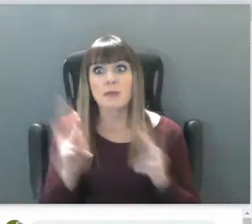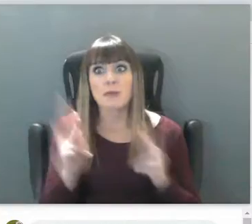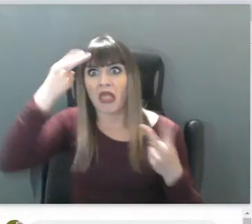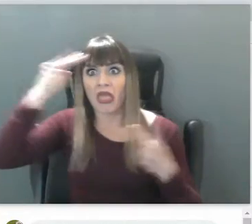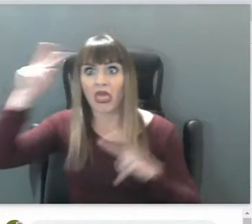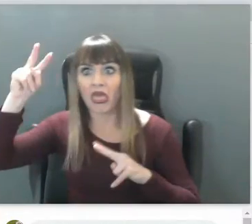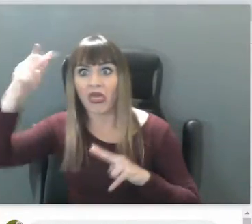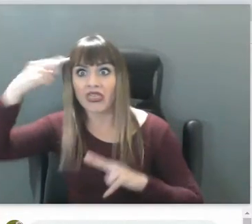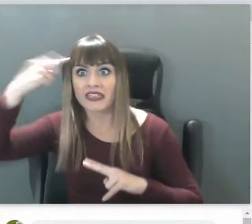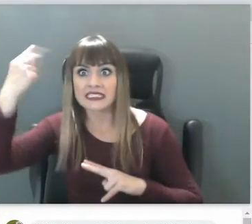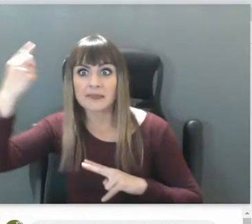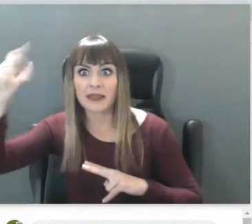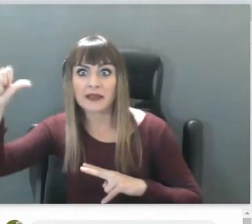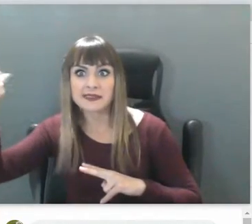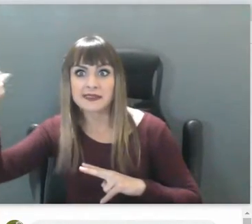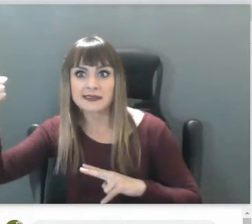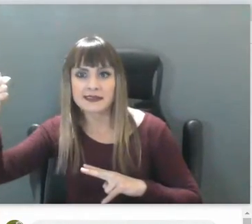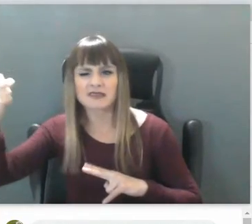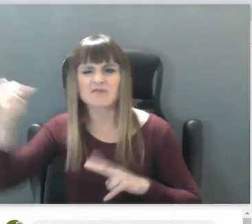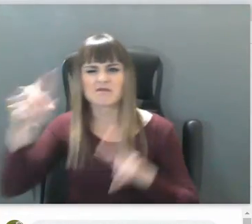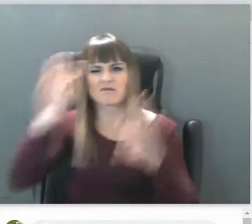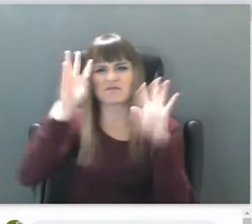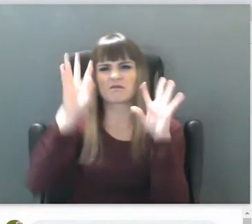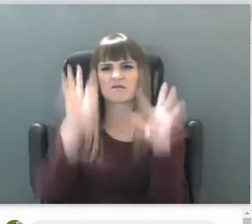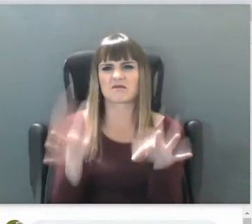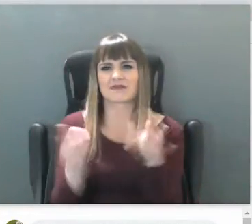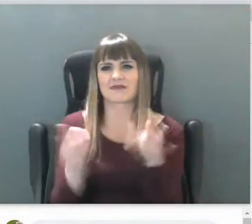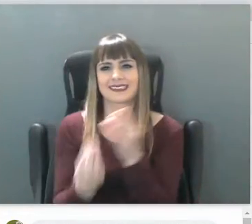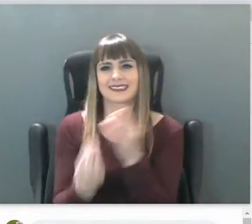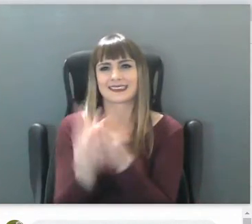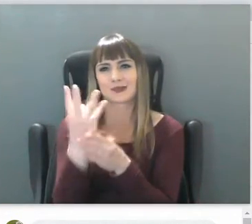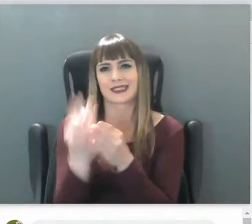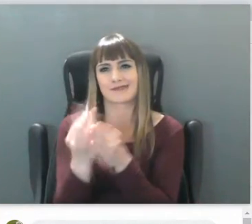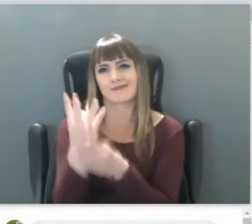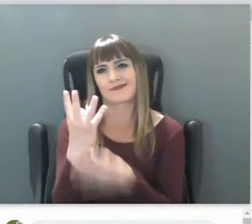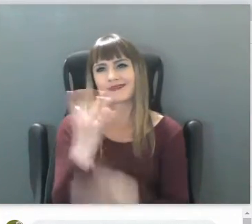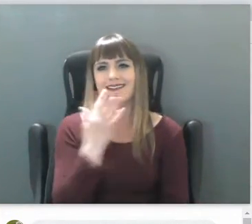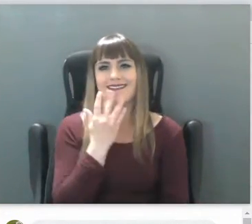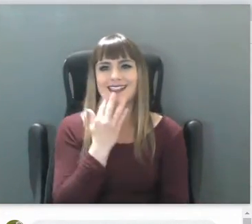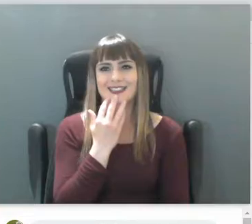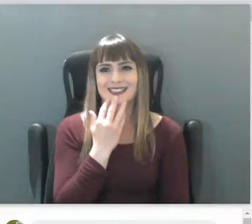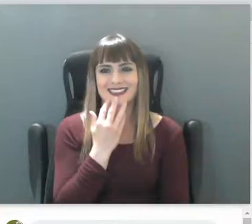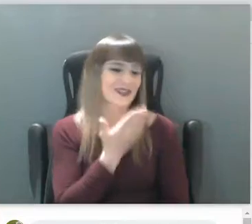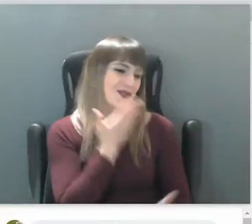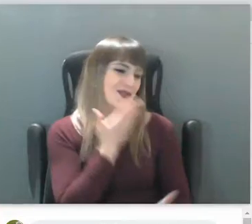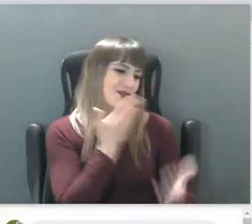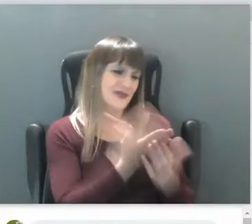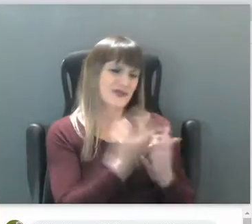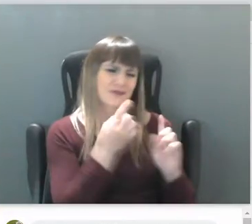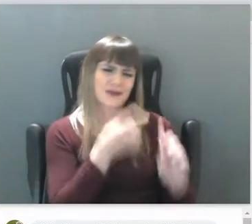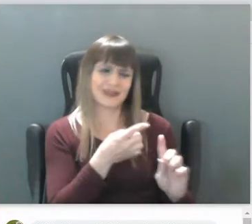so we went with fun spring colors today. that's a very good point. All right, you want to come around this